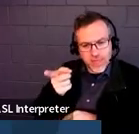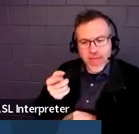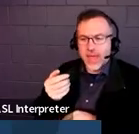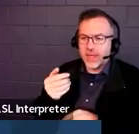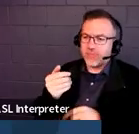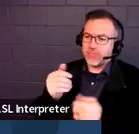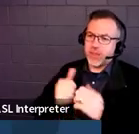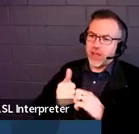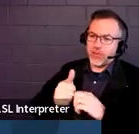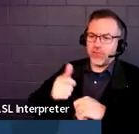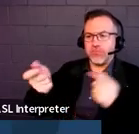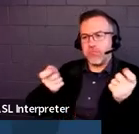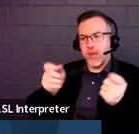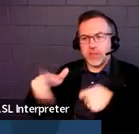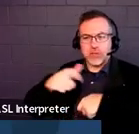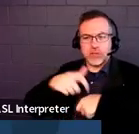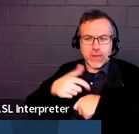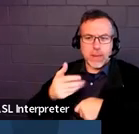management.